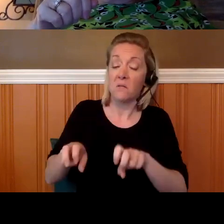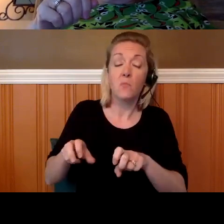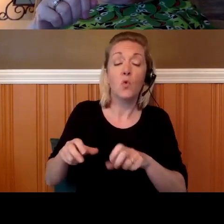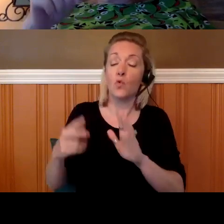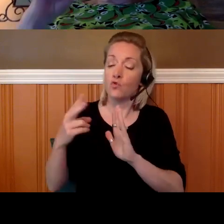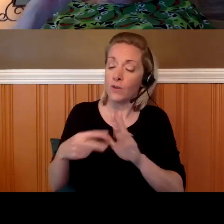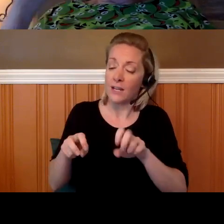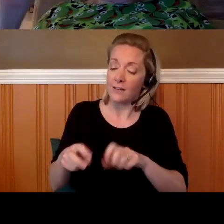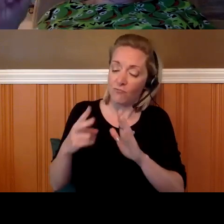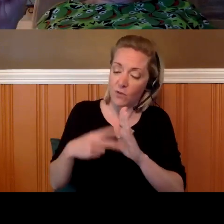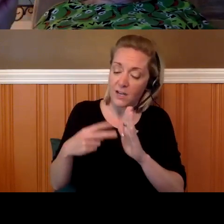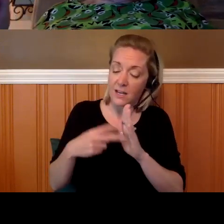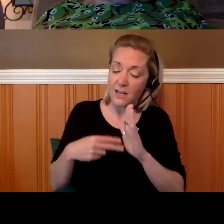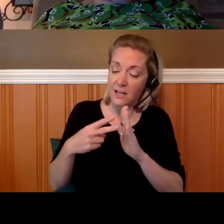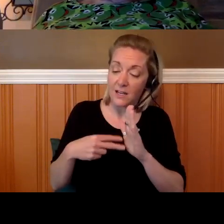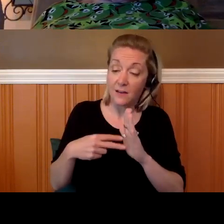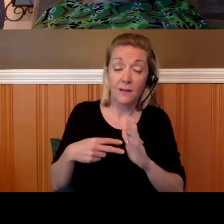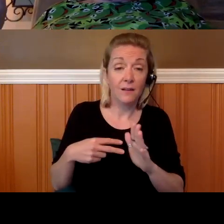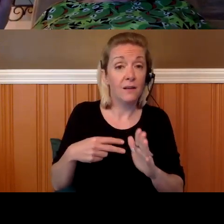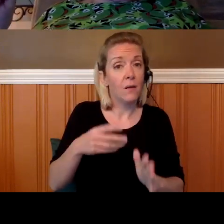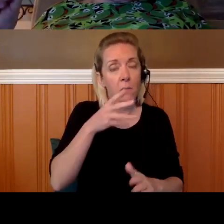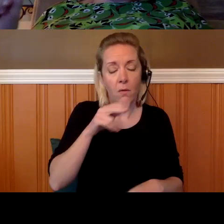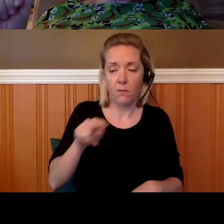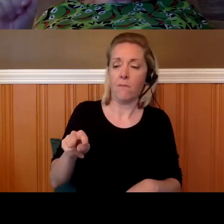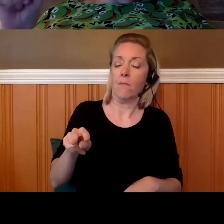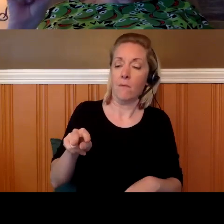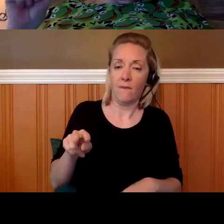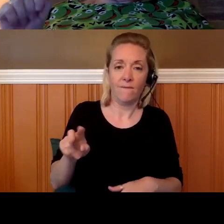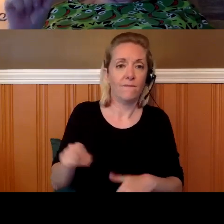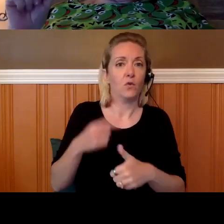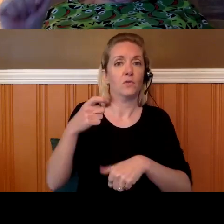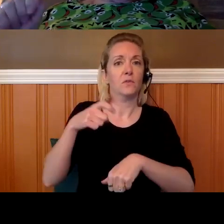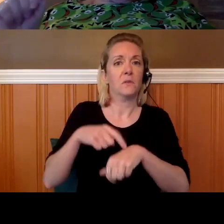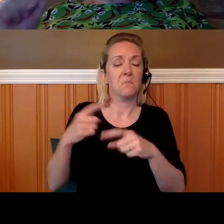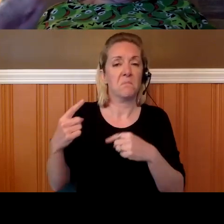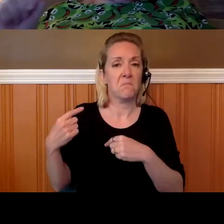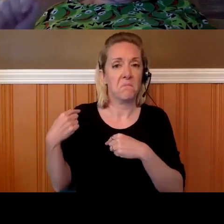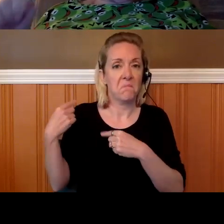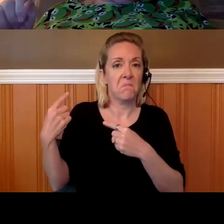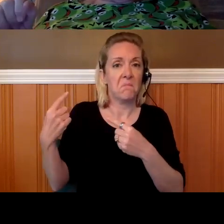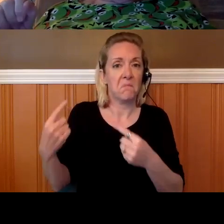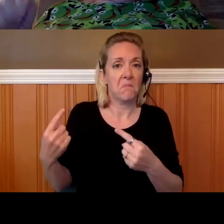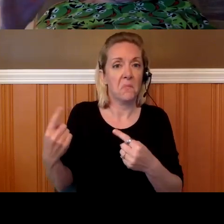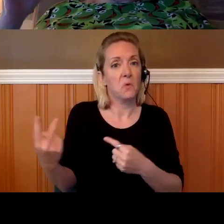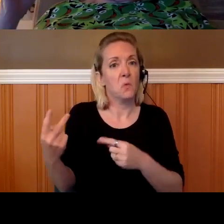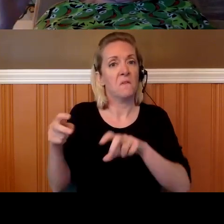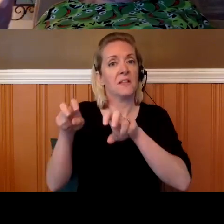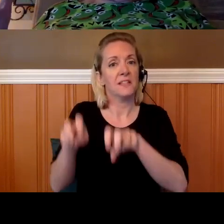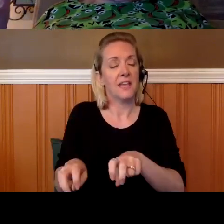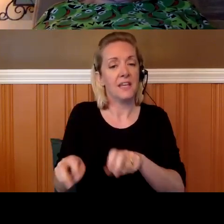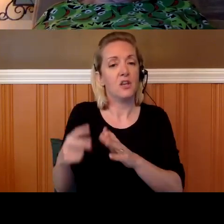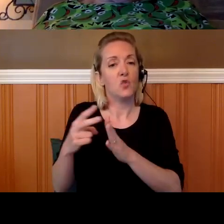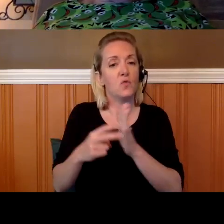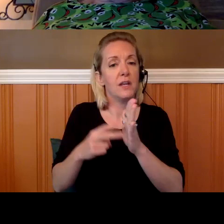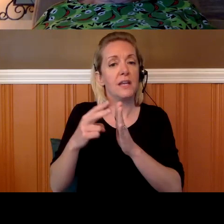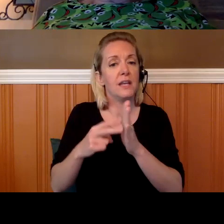school. And her mother said that's the first time in this child's life she had been able to sit with her and read a